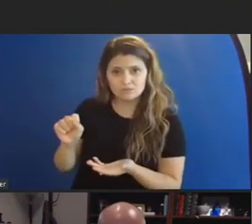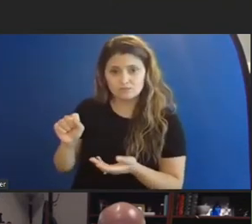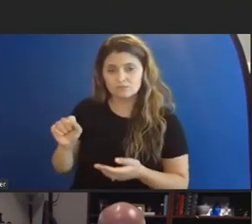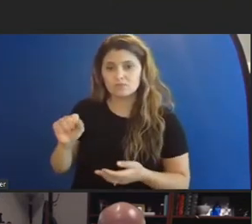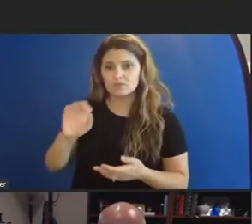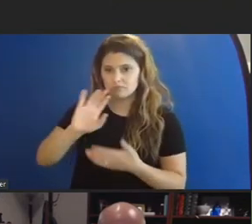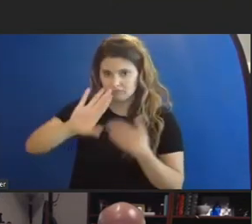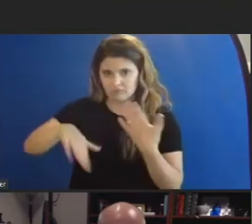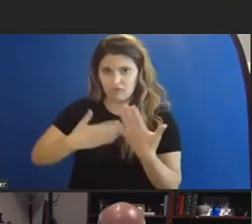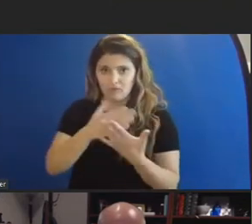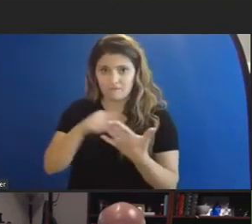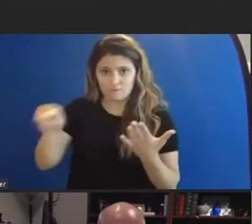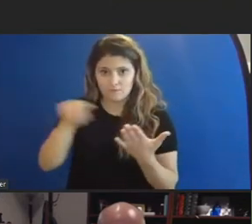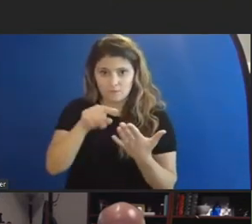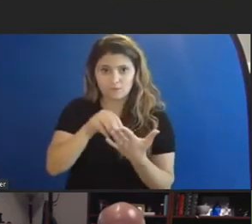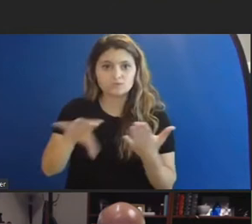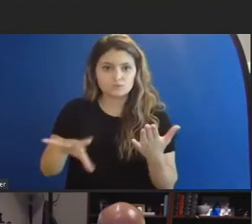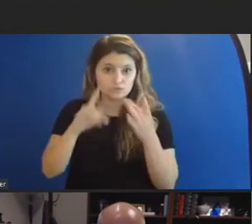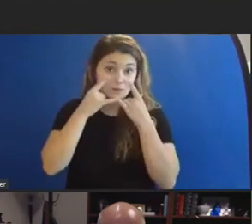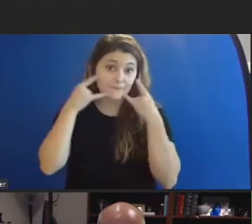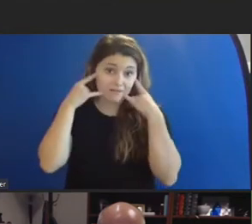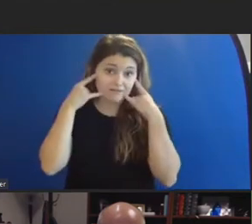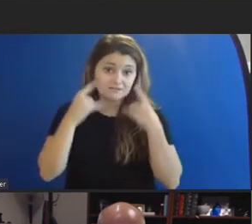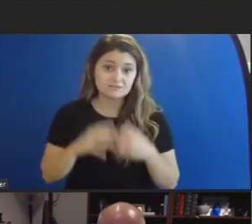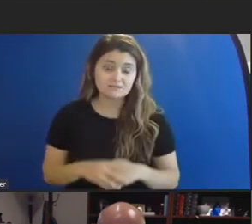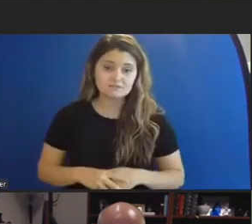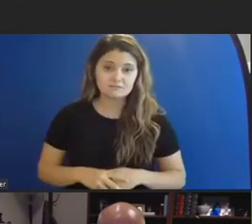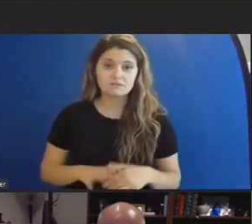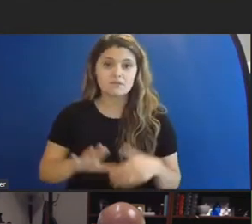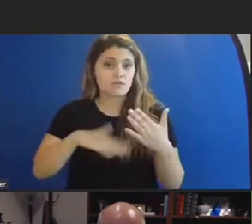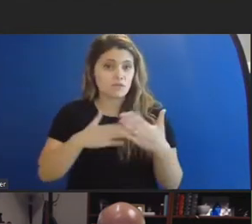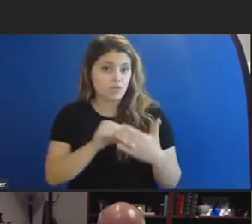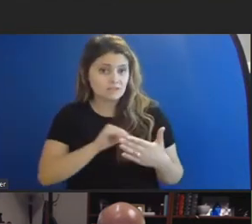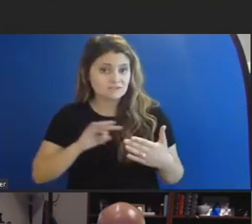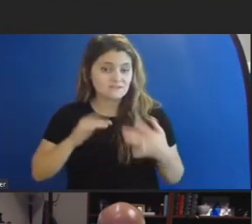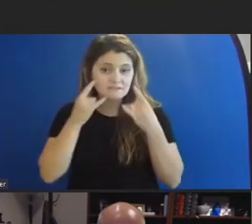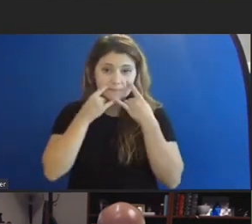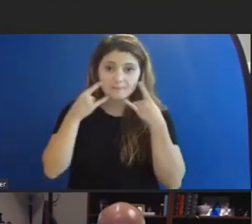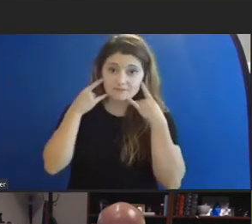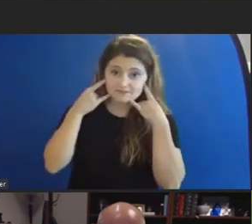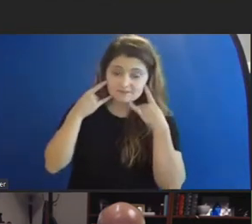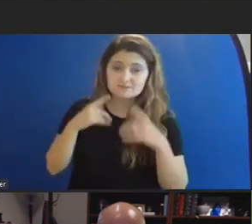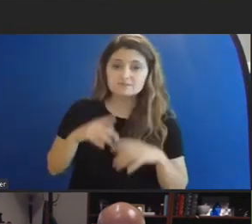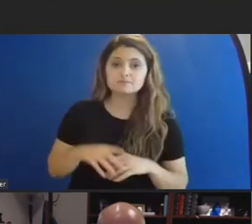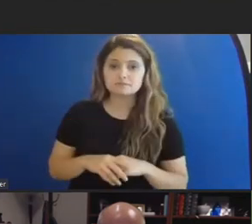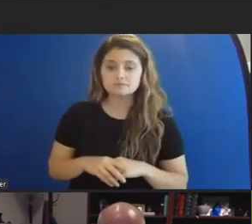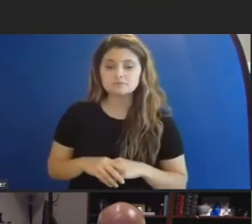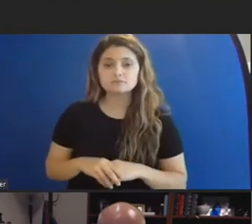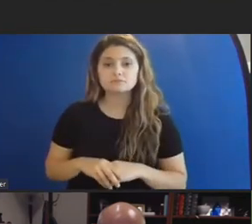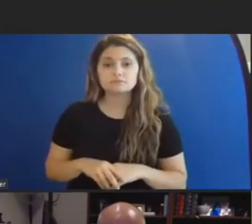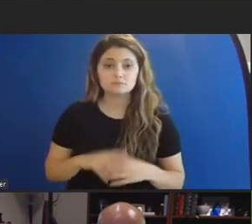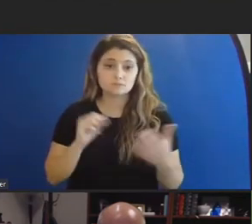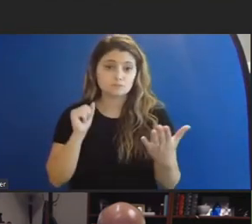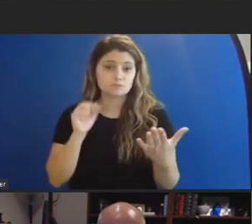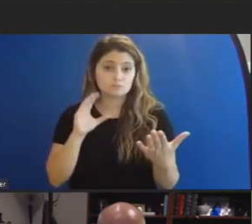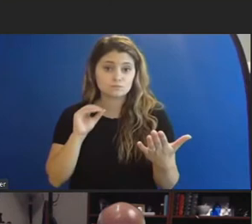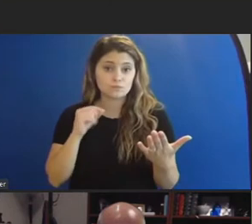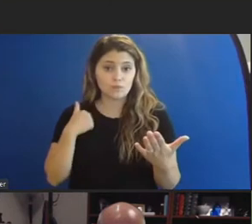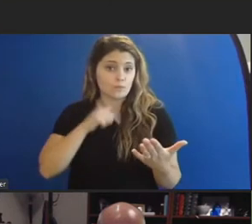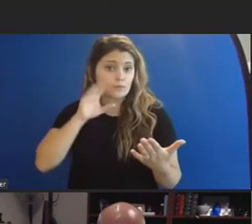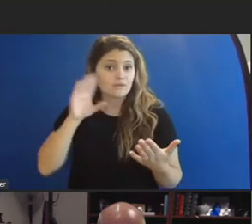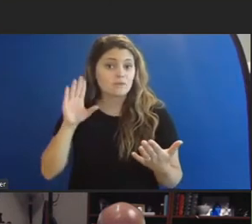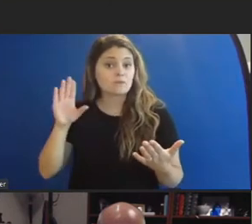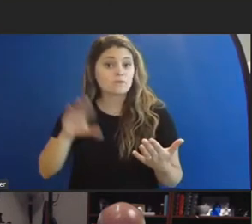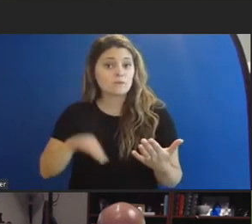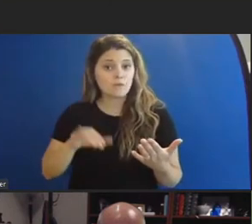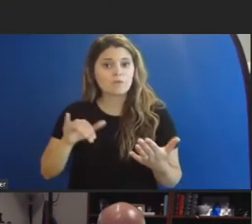all of those students are wearing masks, and all of the staff is wearing masks. And so we know